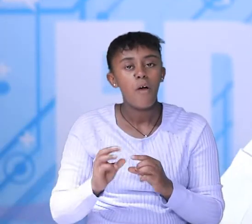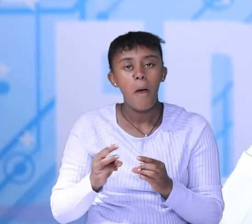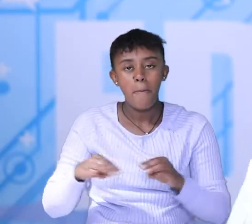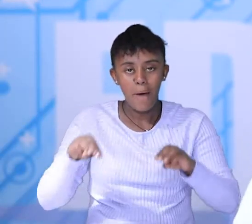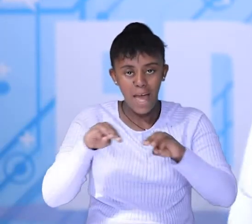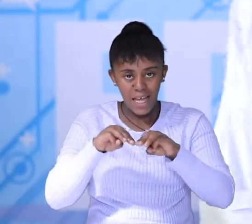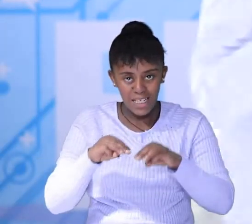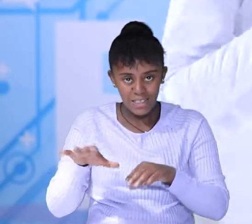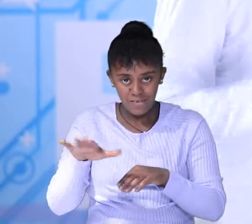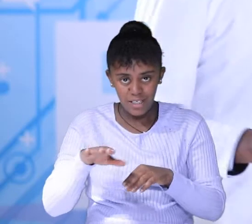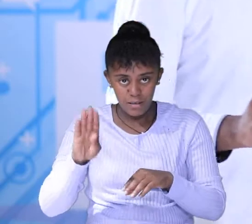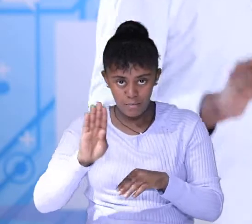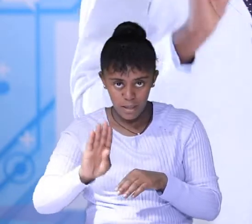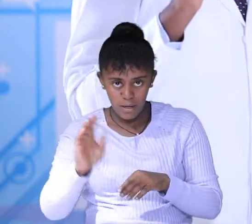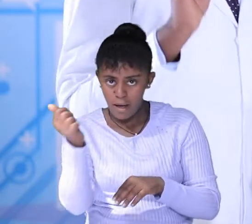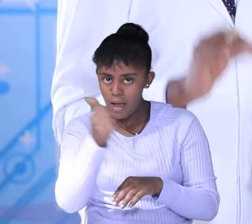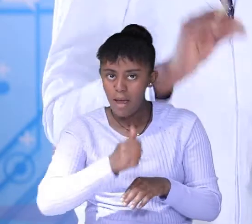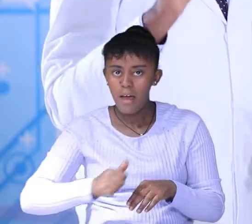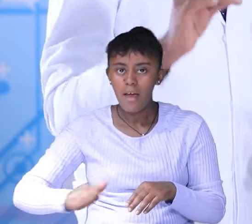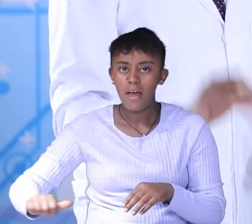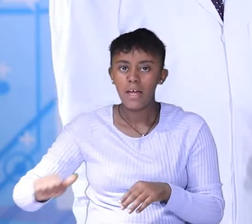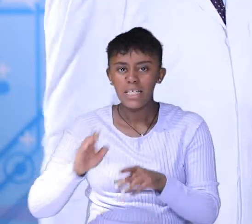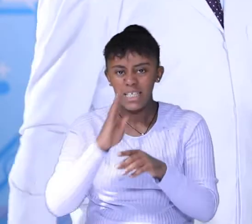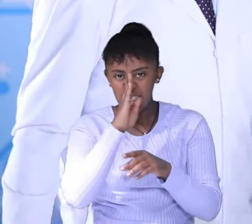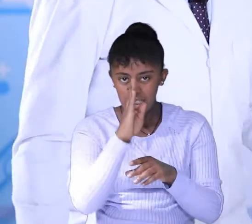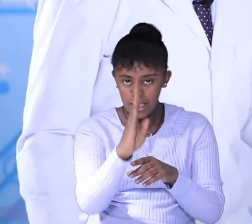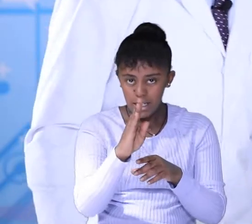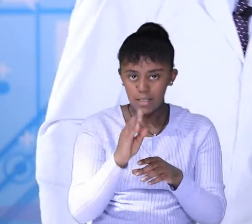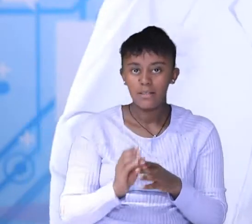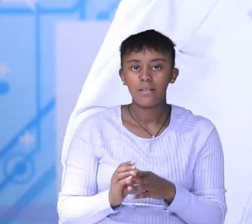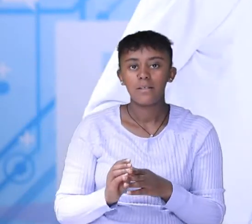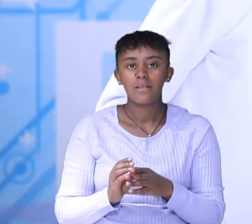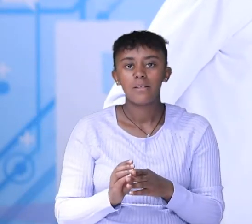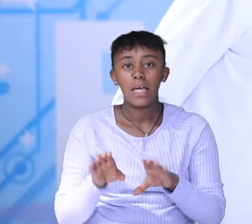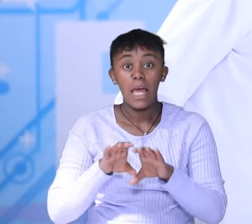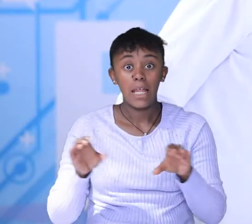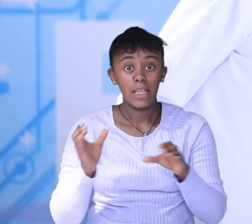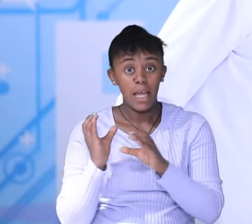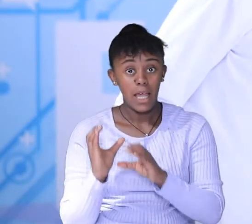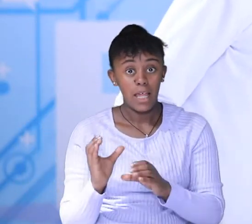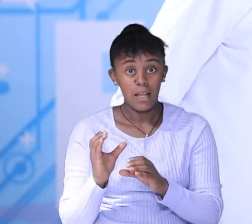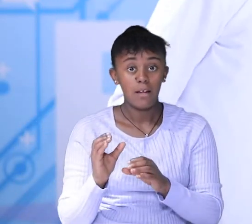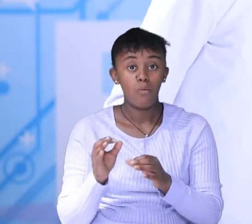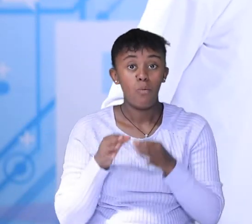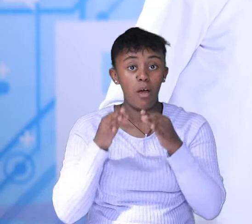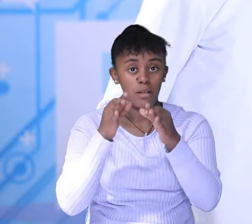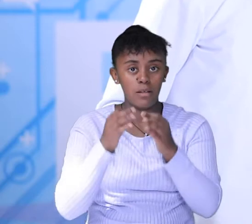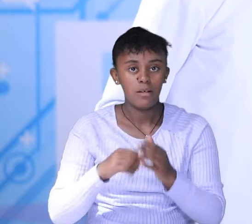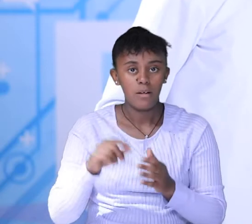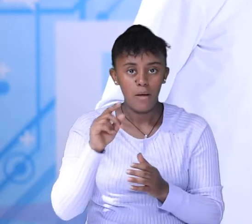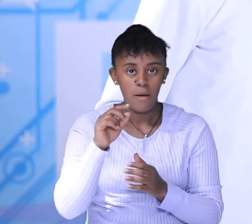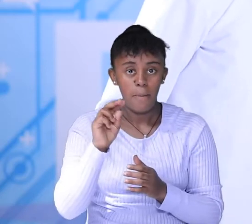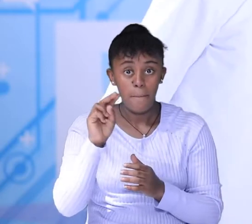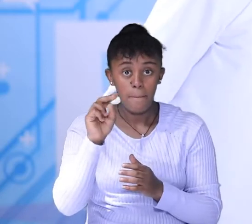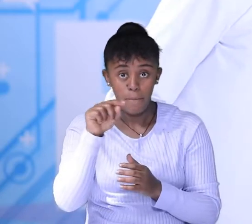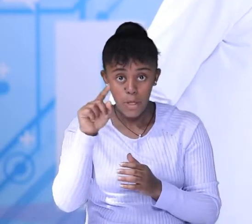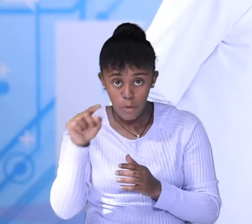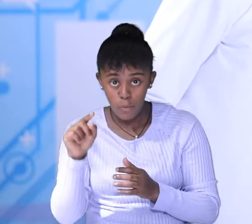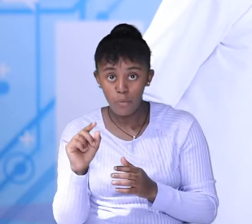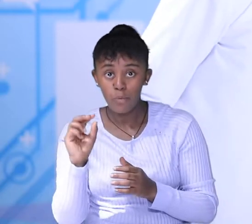to move out of the page. So there is a turning effect, rotational effect. Such an effect of force is known as